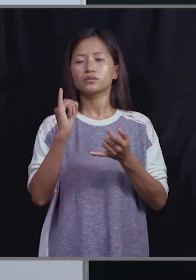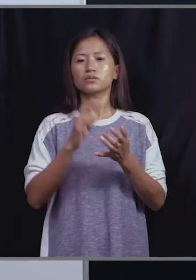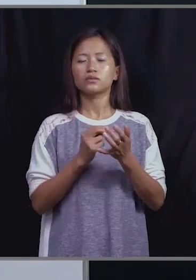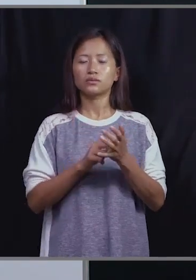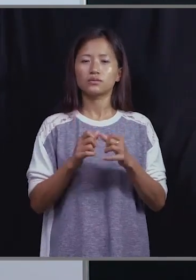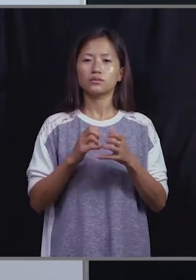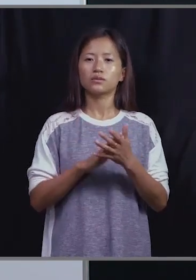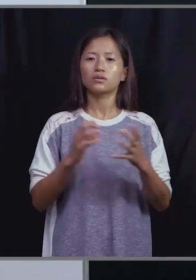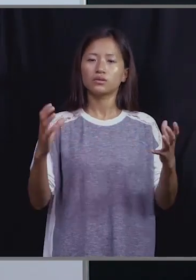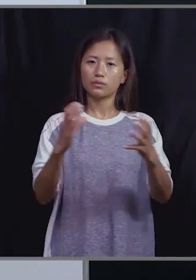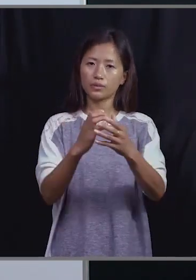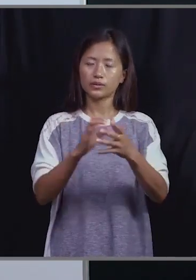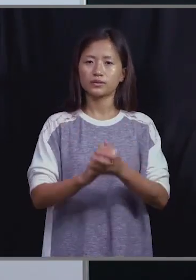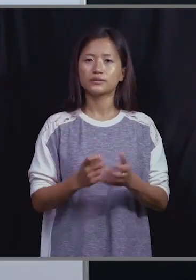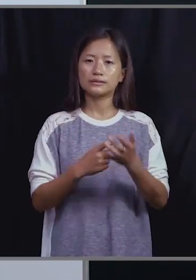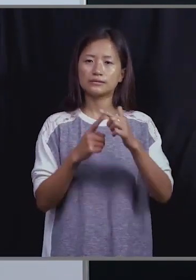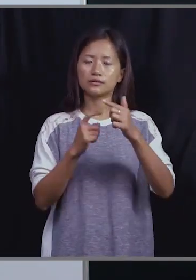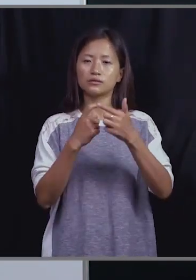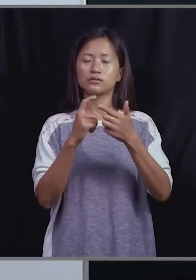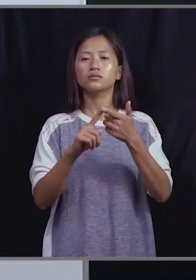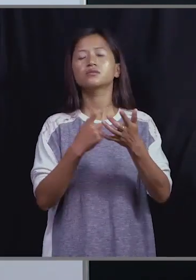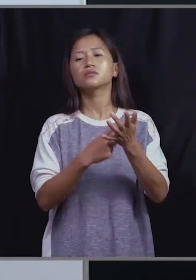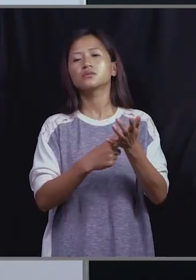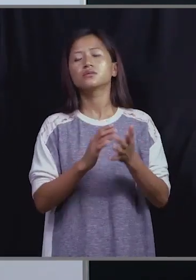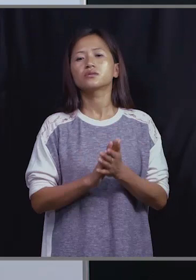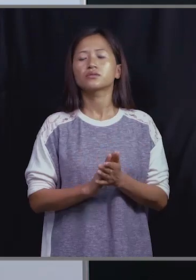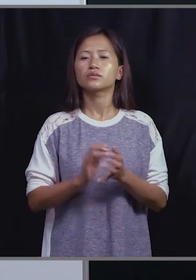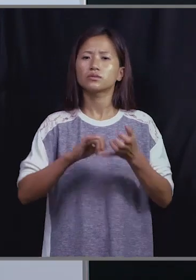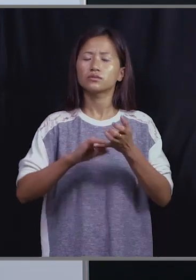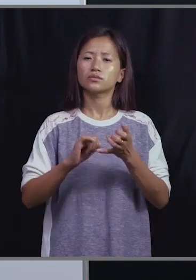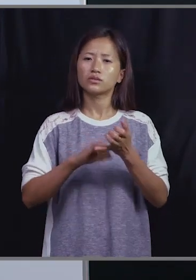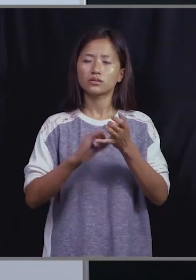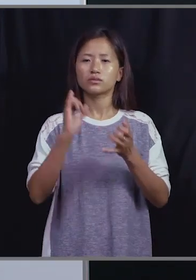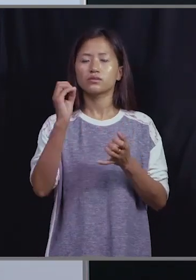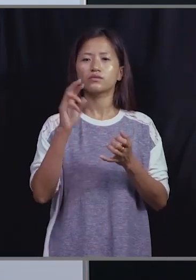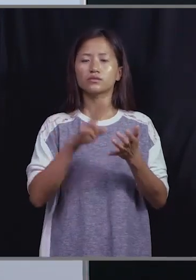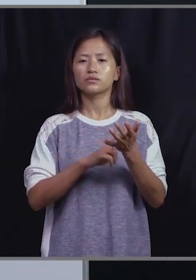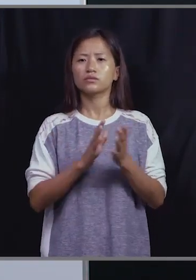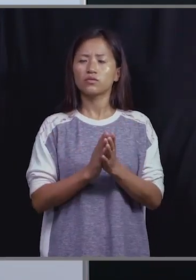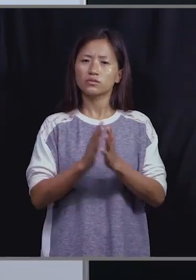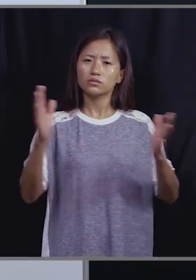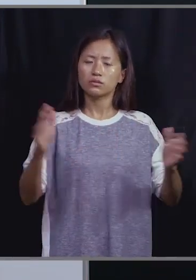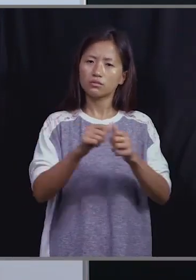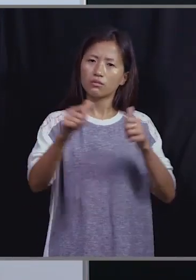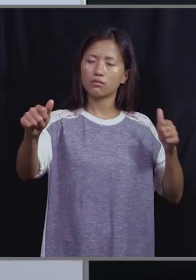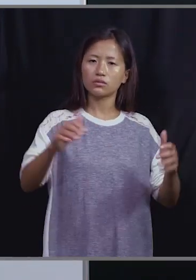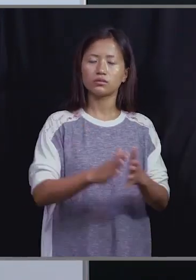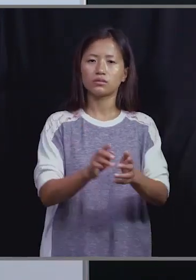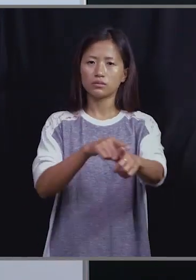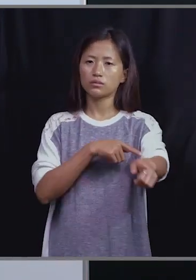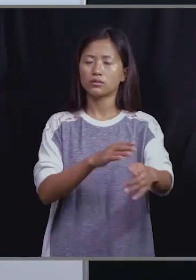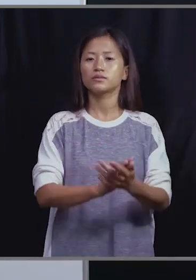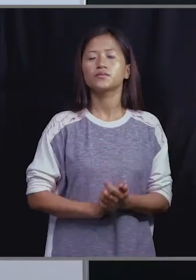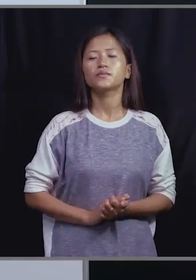might come and occupy their territory, because they has been under the Soviet Union for so long. Okay, so when the national aspiration was